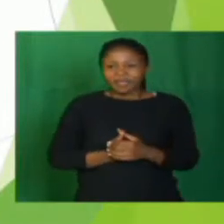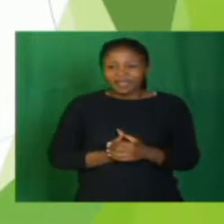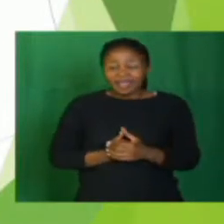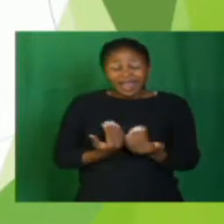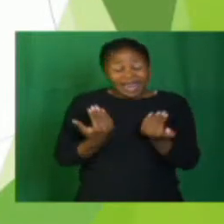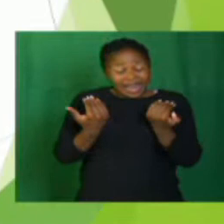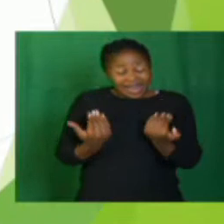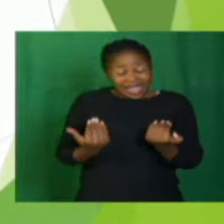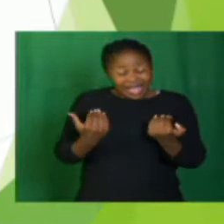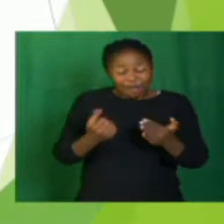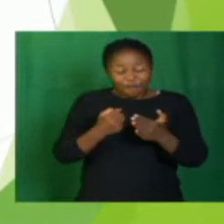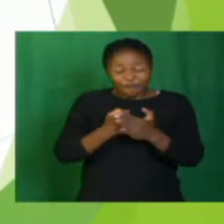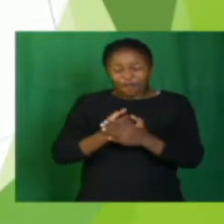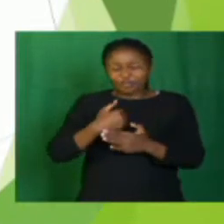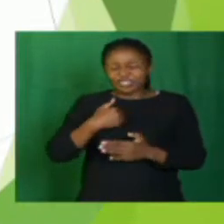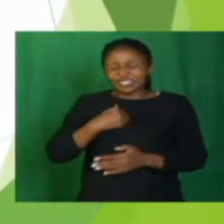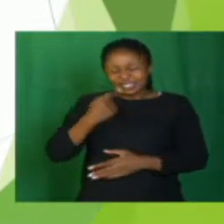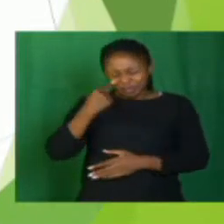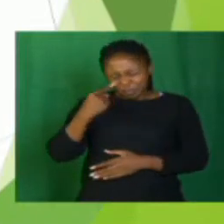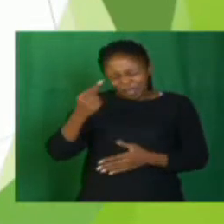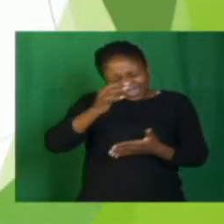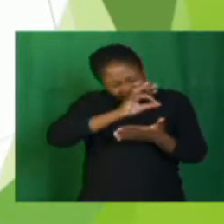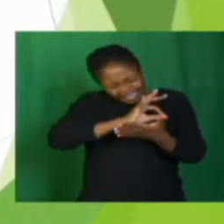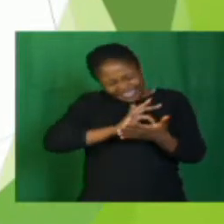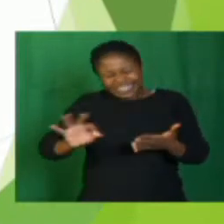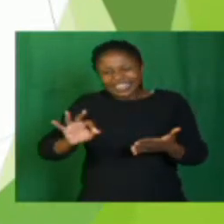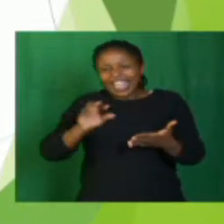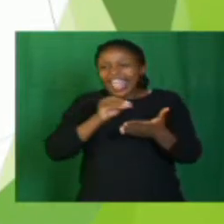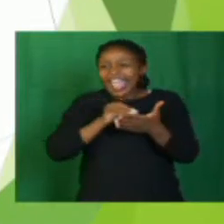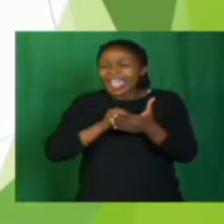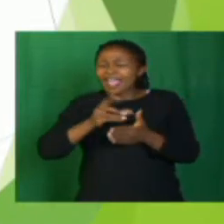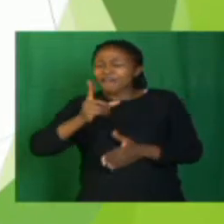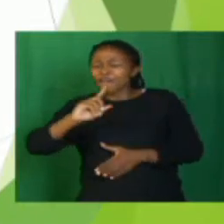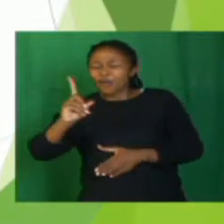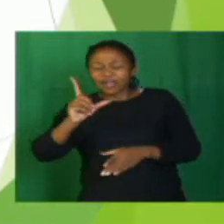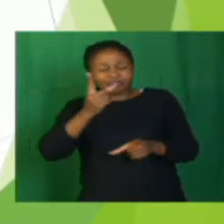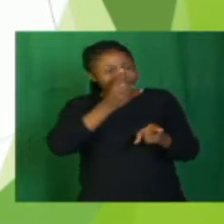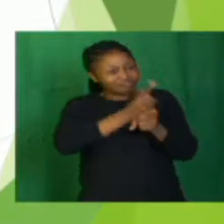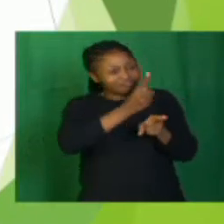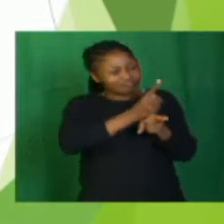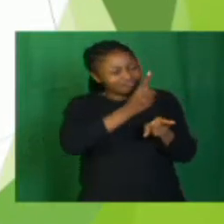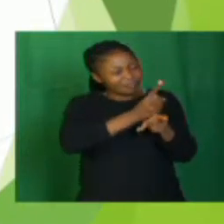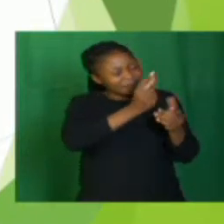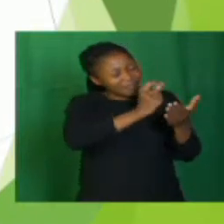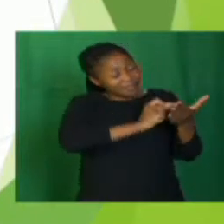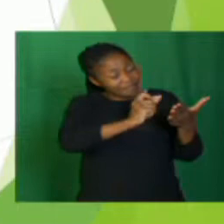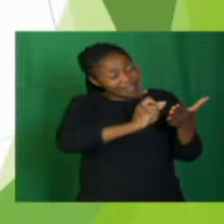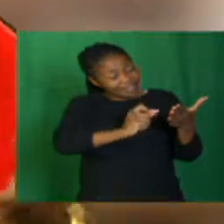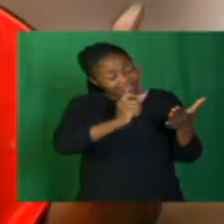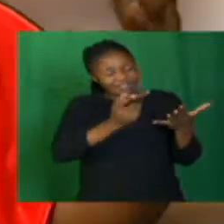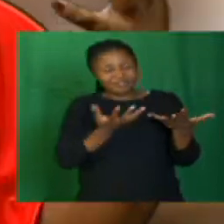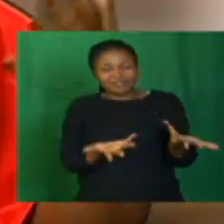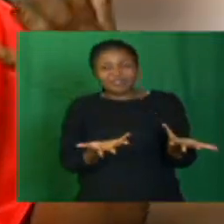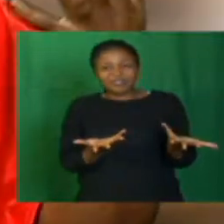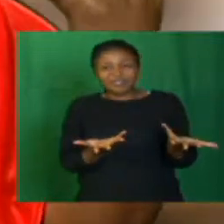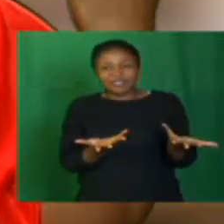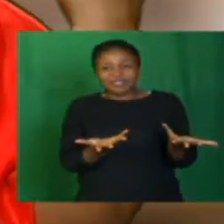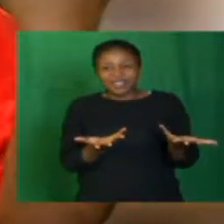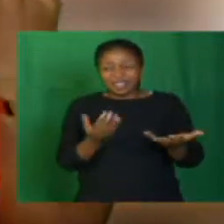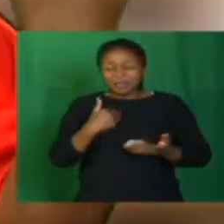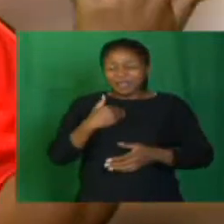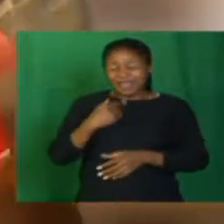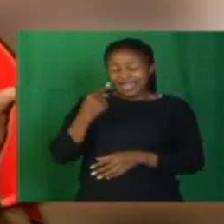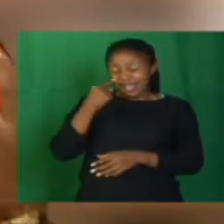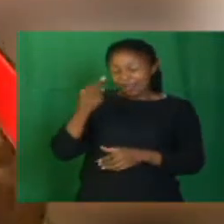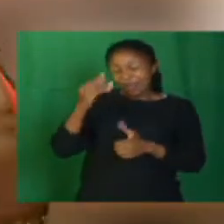to know what is entailed in discursive writing, I found it very imperative that I bring